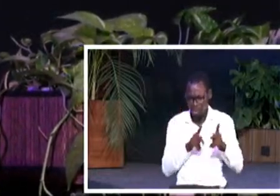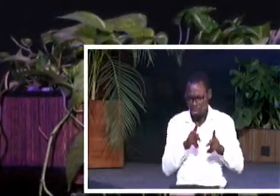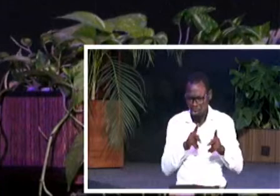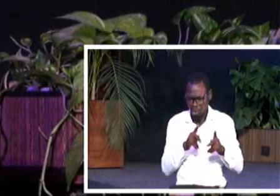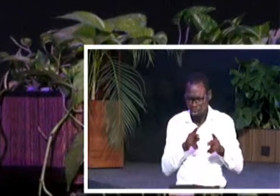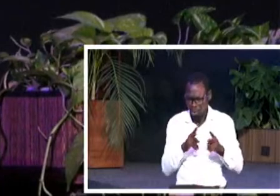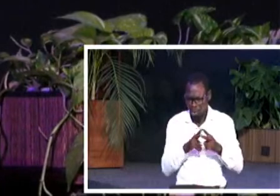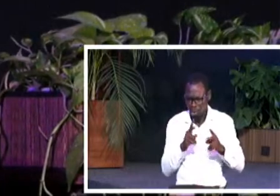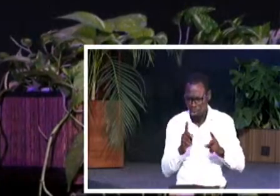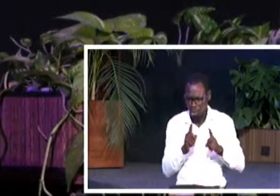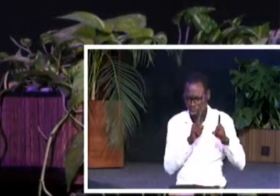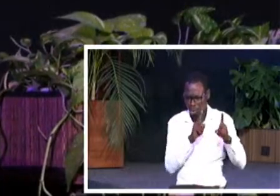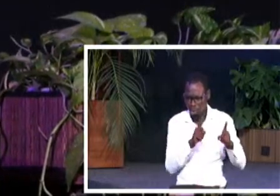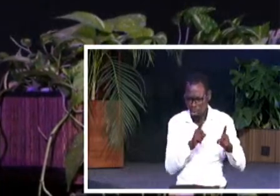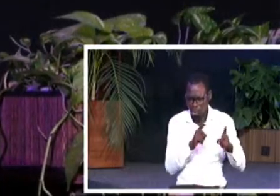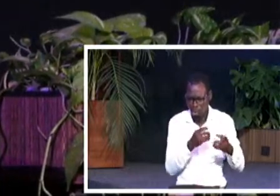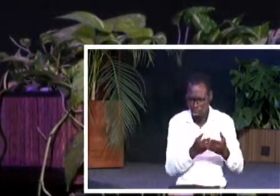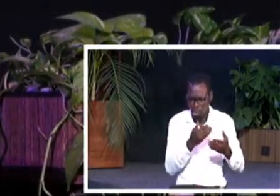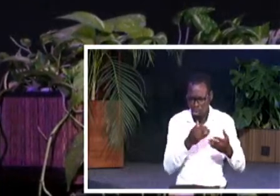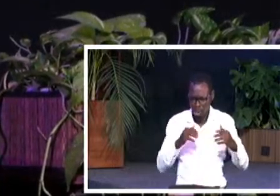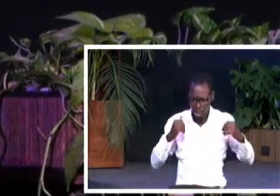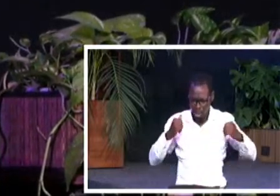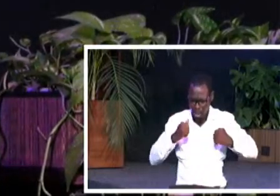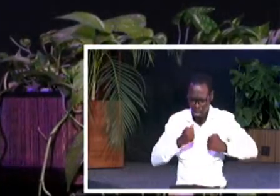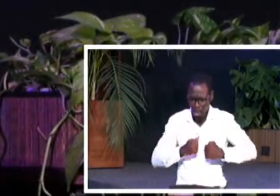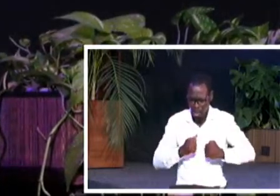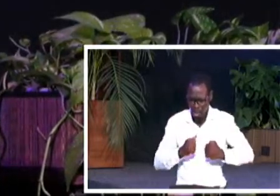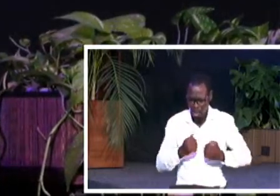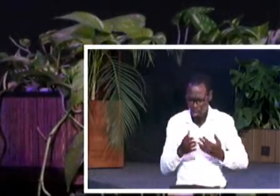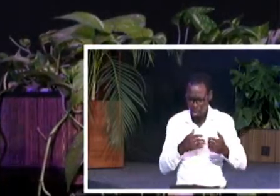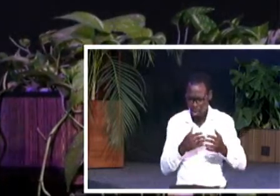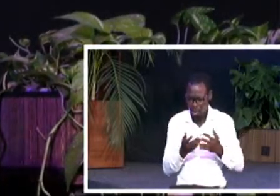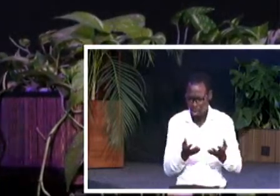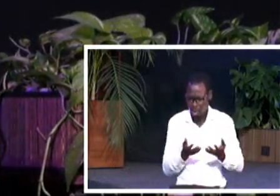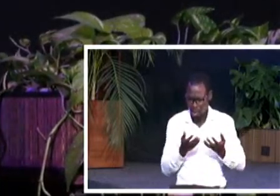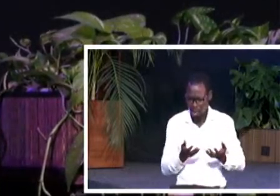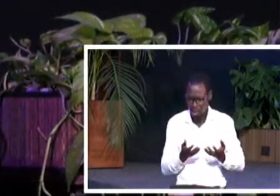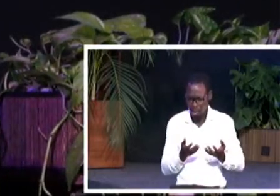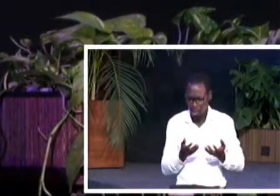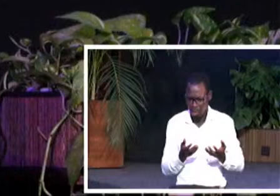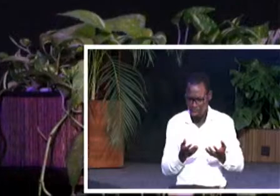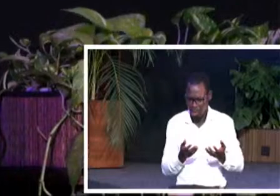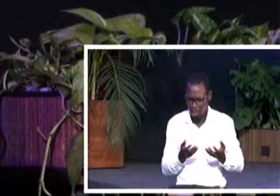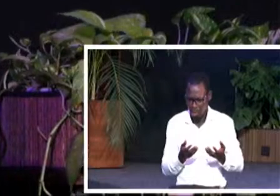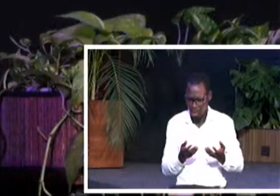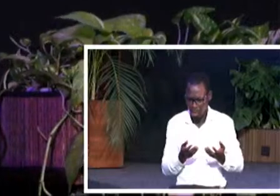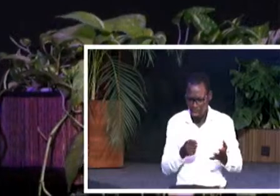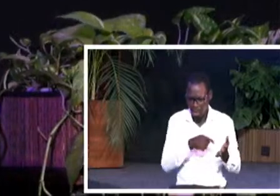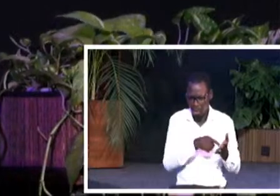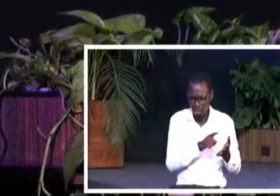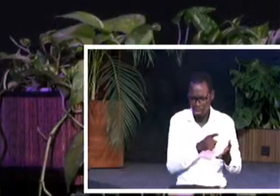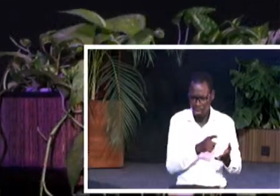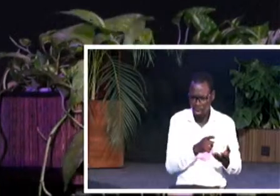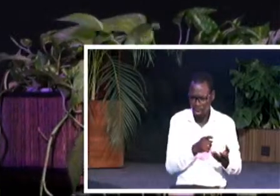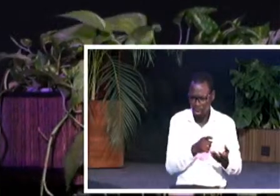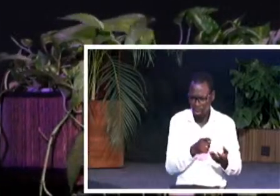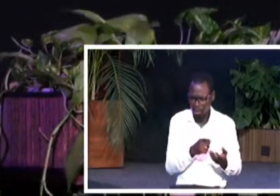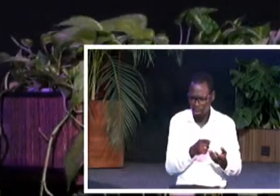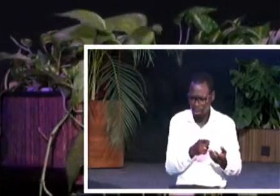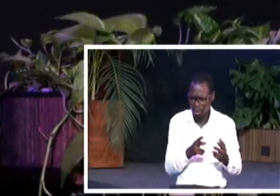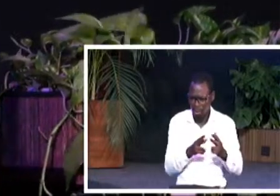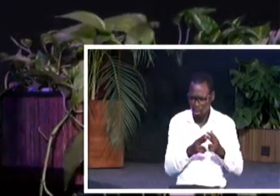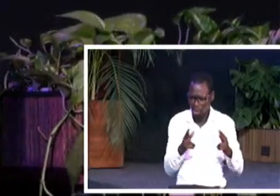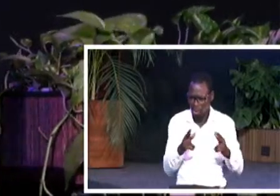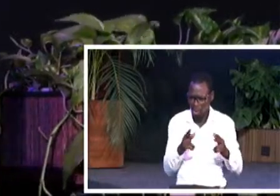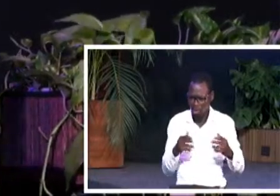you go there, you buy a jacket, you buy a suit or whatever clothing, you want to wear your avatar and you pay for it. So if